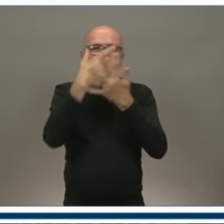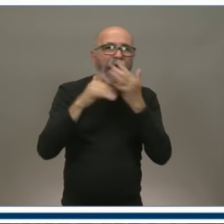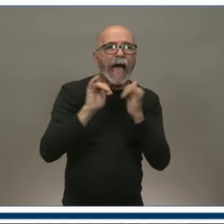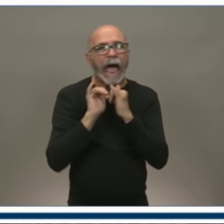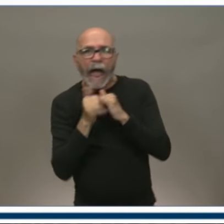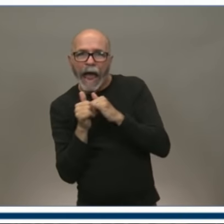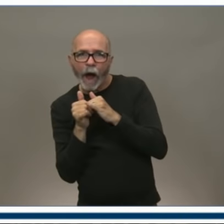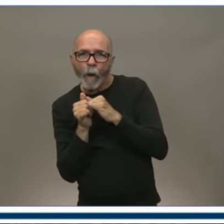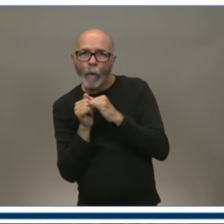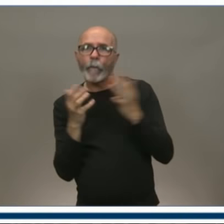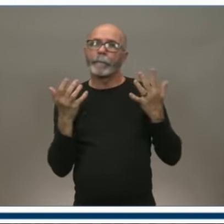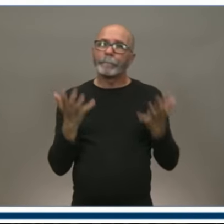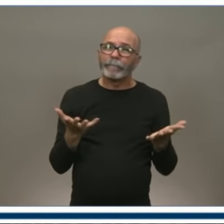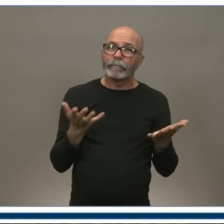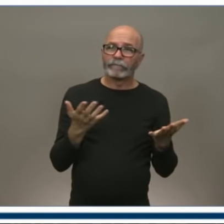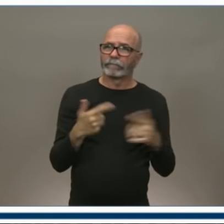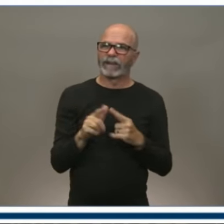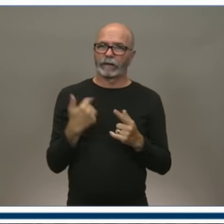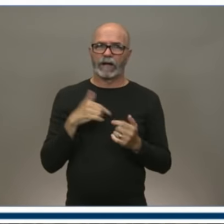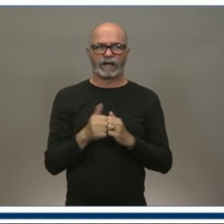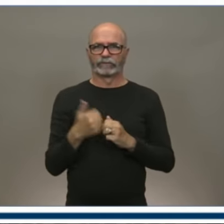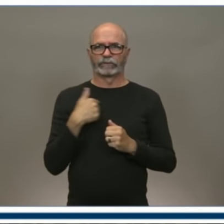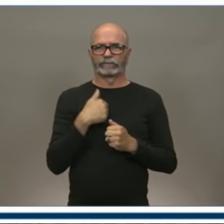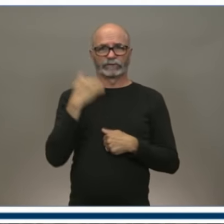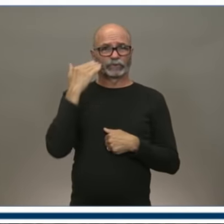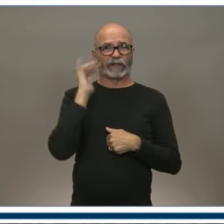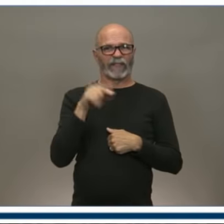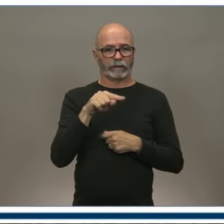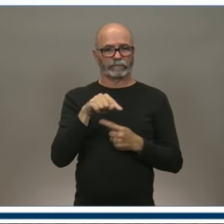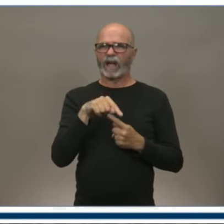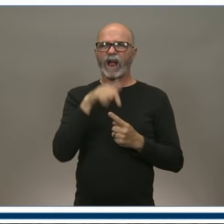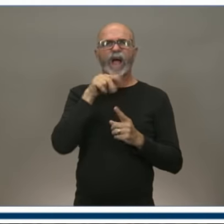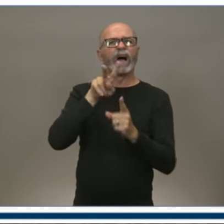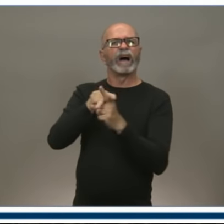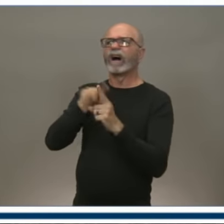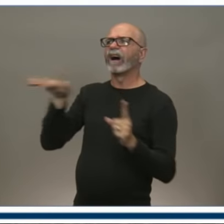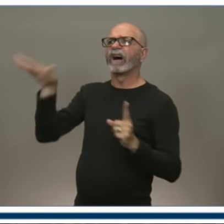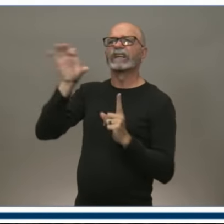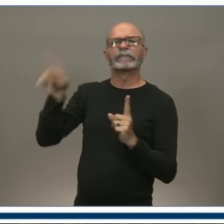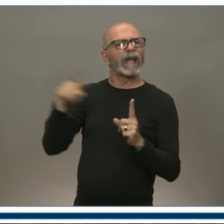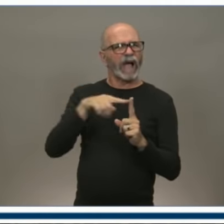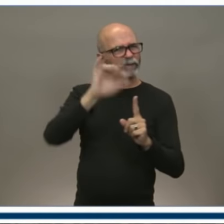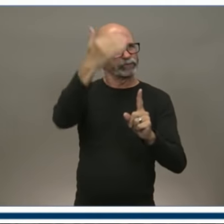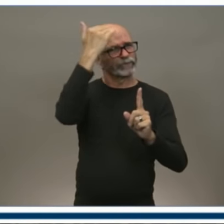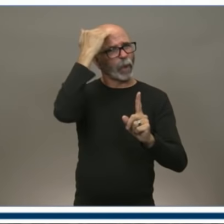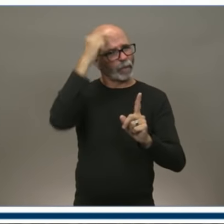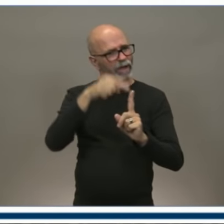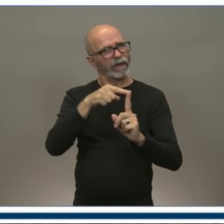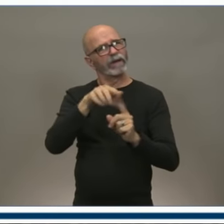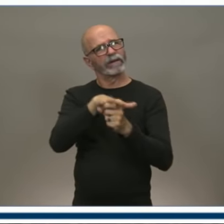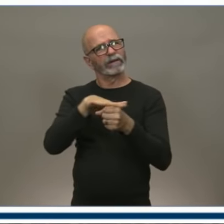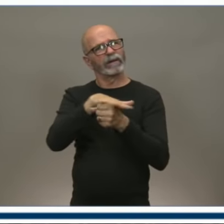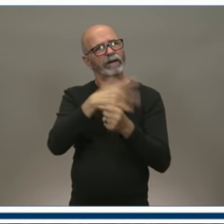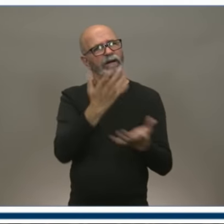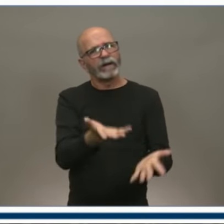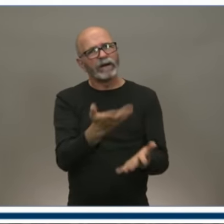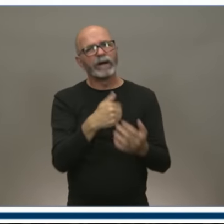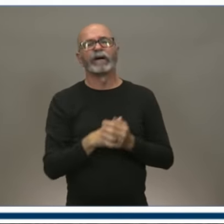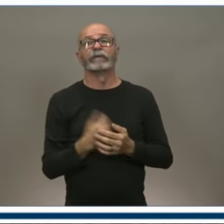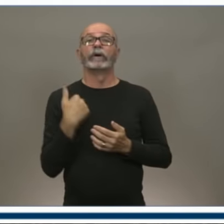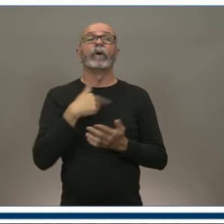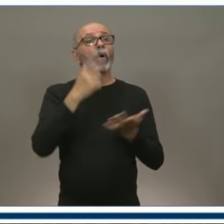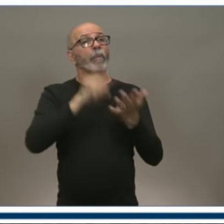certain that it's not linked to the Clayton Park cluster at this point. So the preliminary information we would have, it's not just what we know